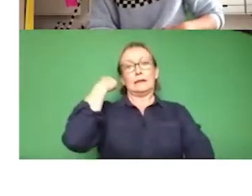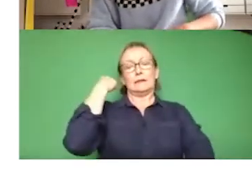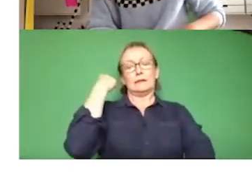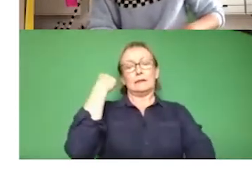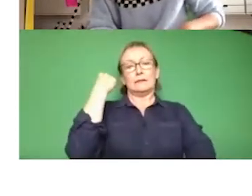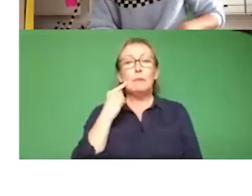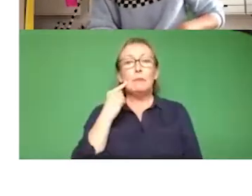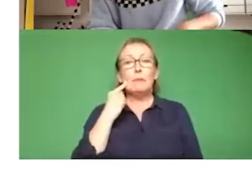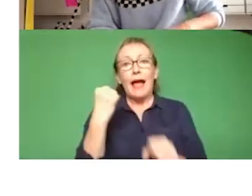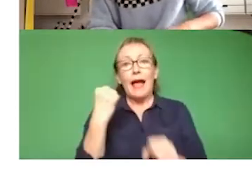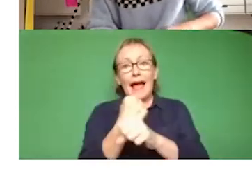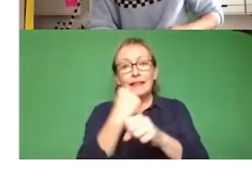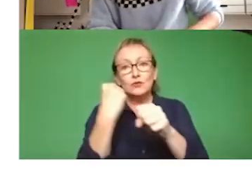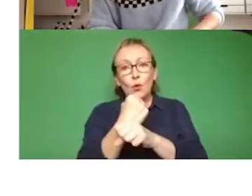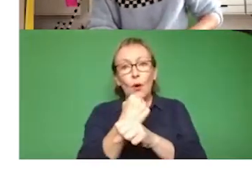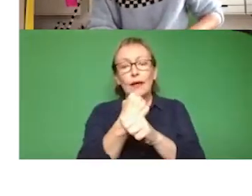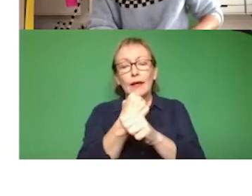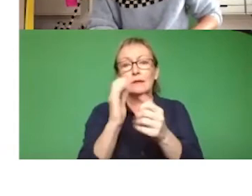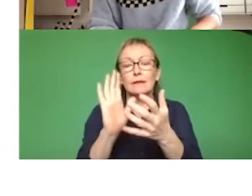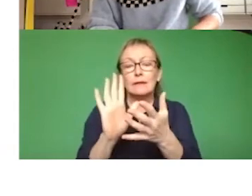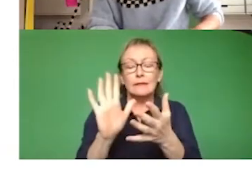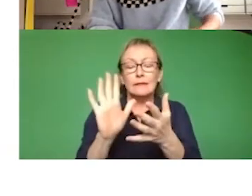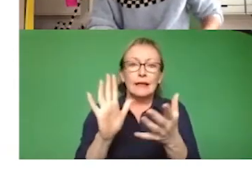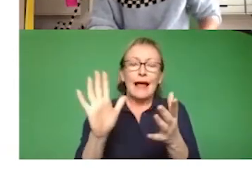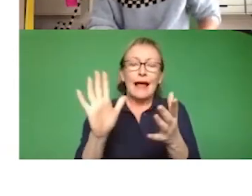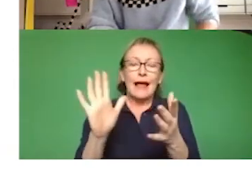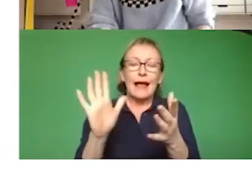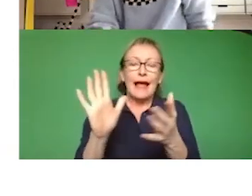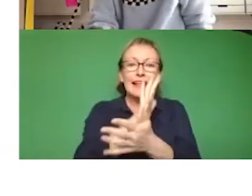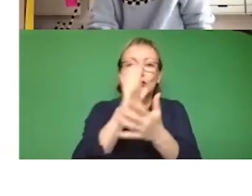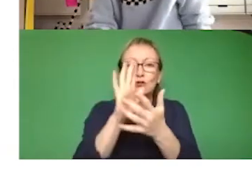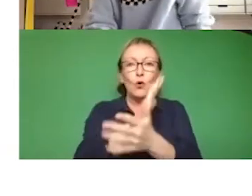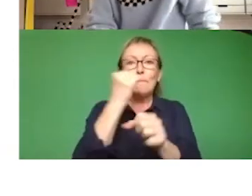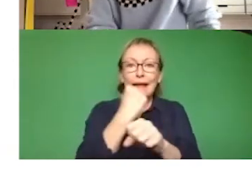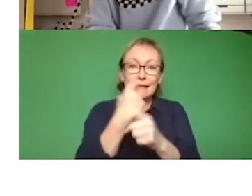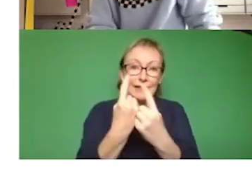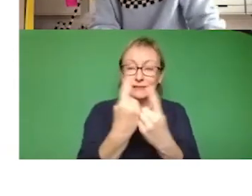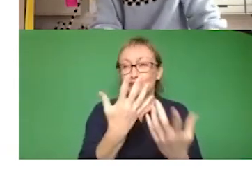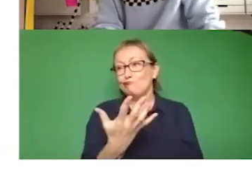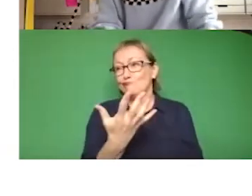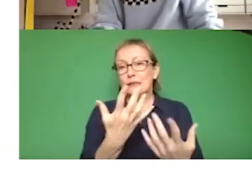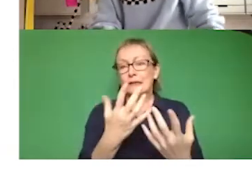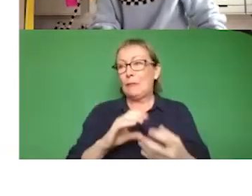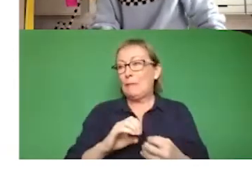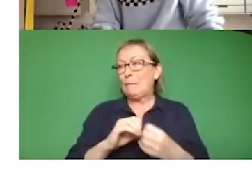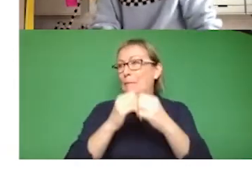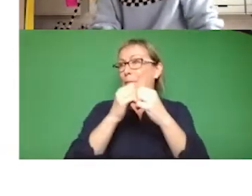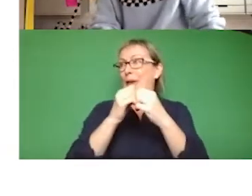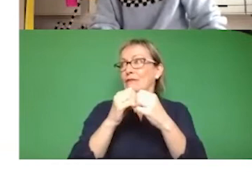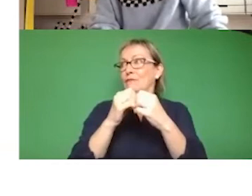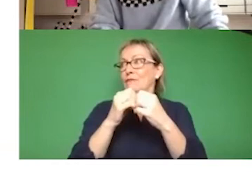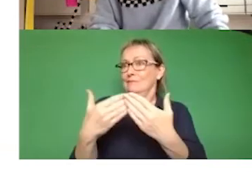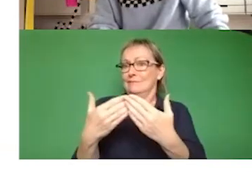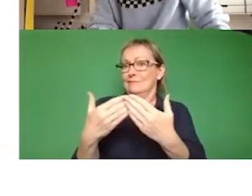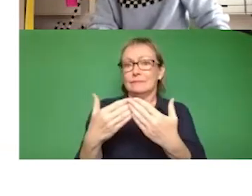making things. And I haven't made anything, well, probably for a while, but what